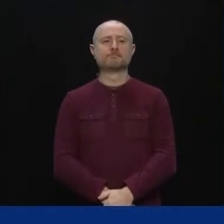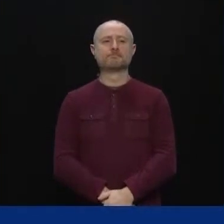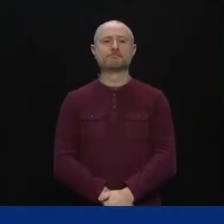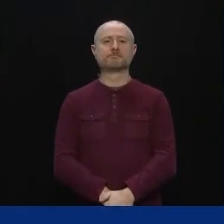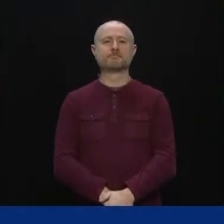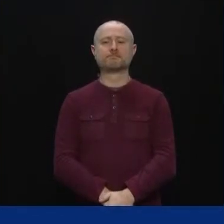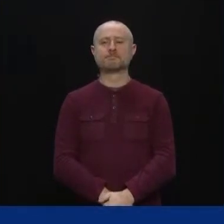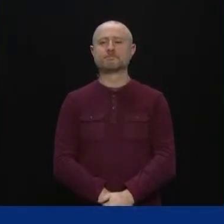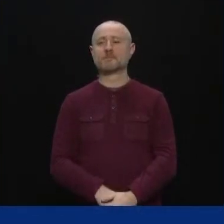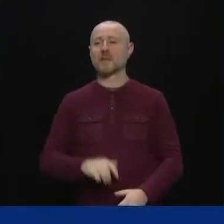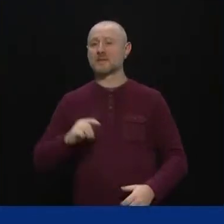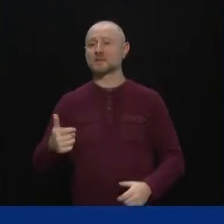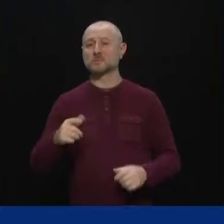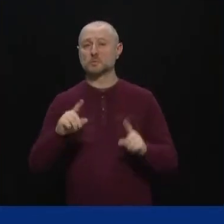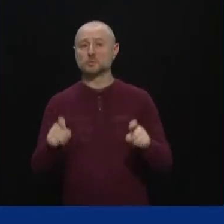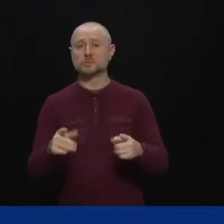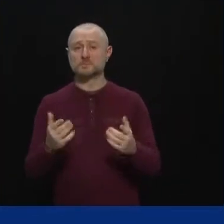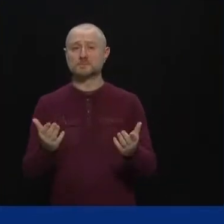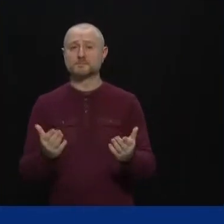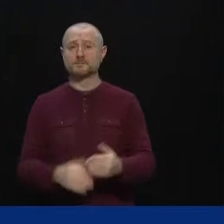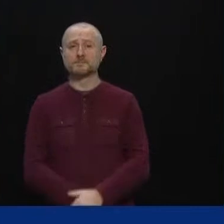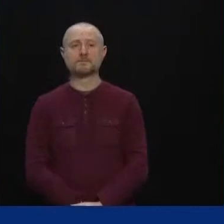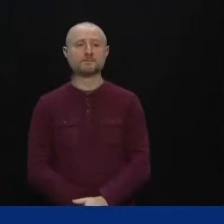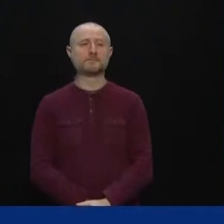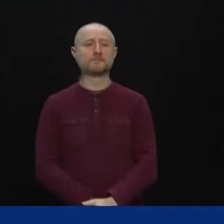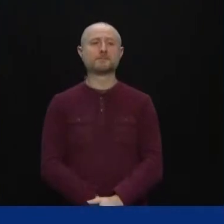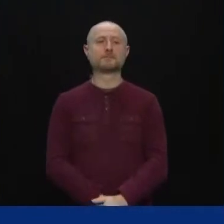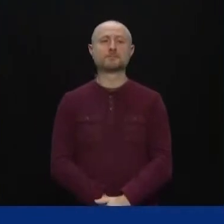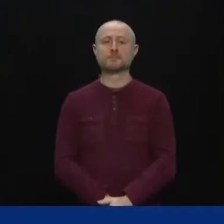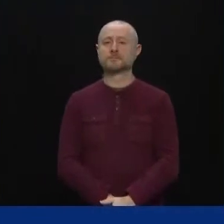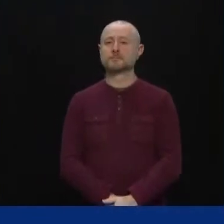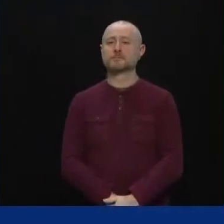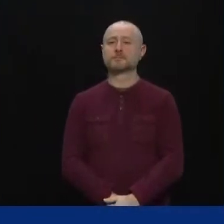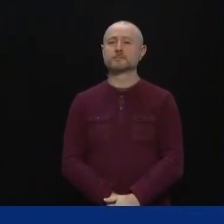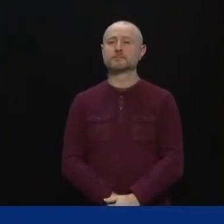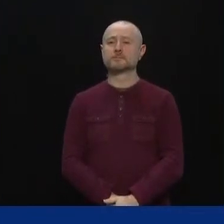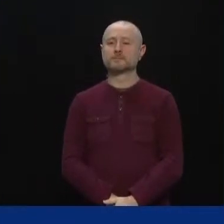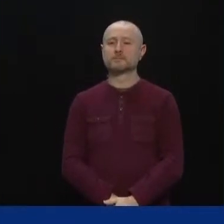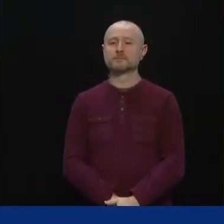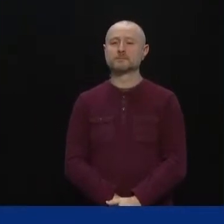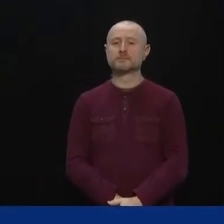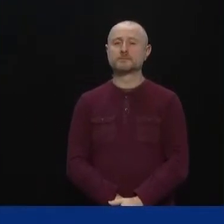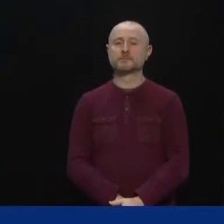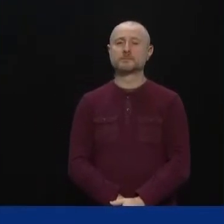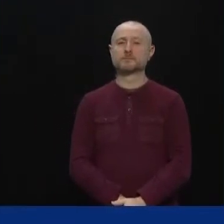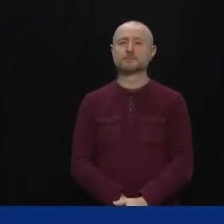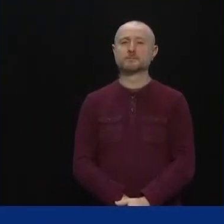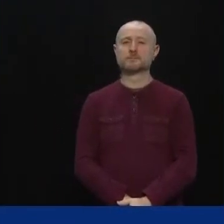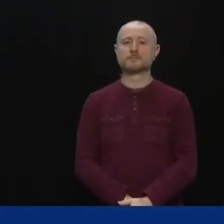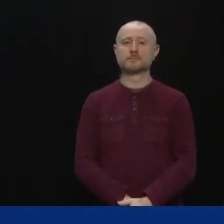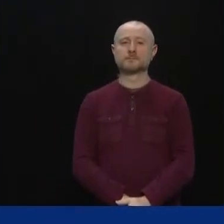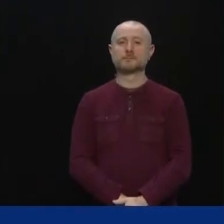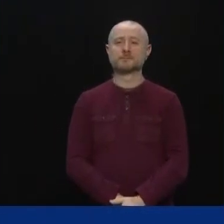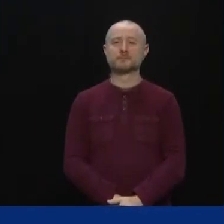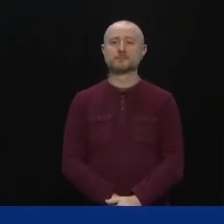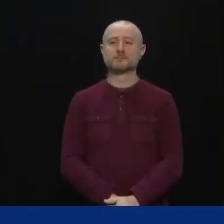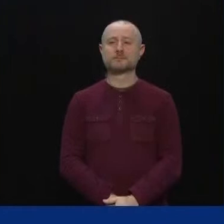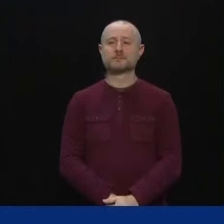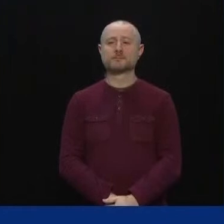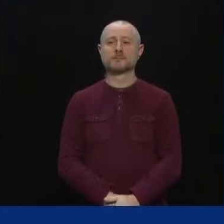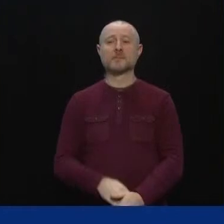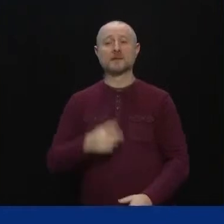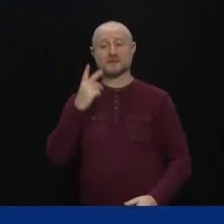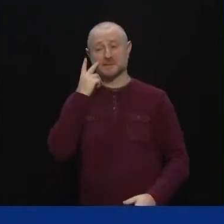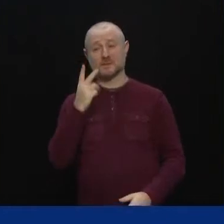Next question. Thank you. Given that we're seeing potentially, hopefully, a slower rate of COVID